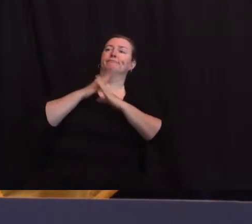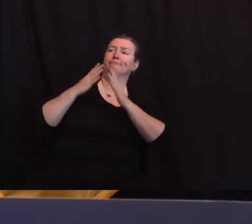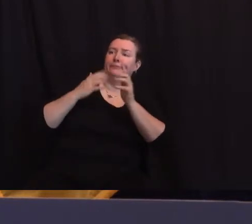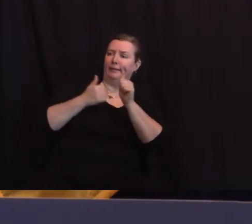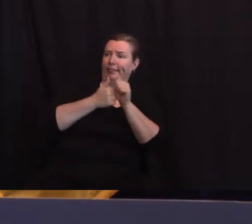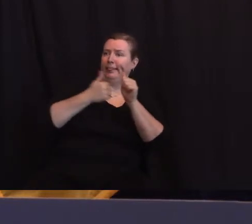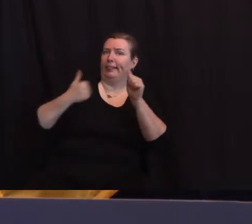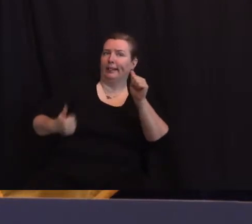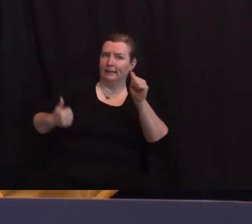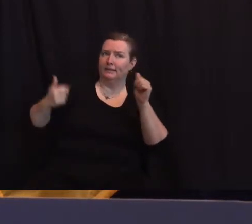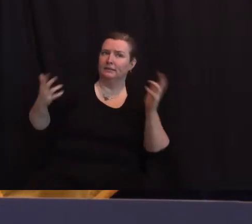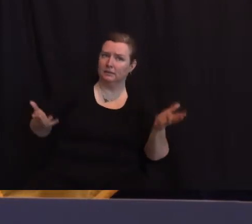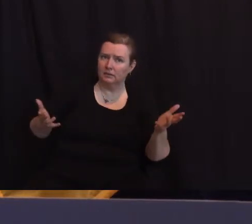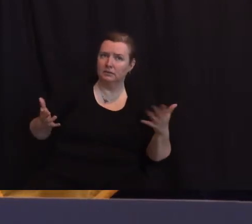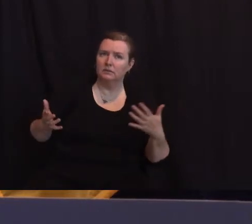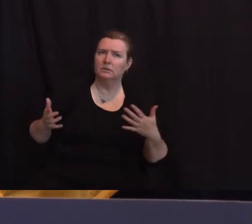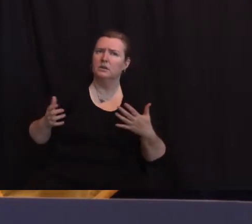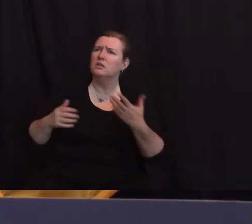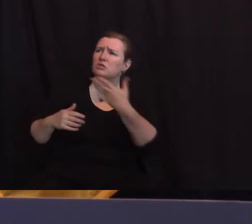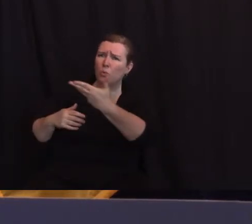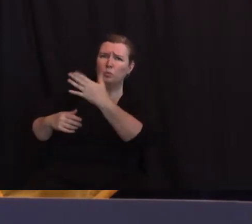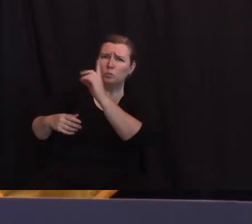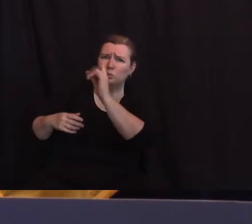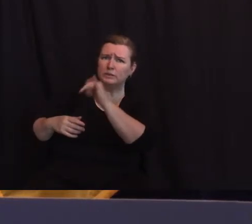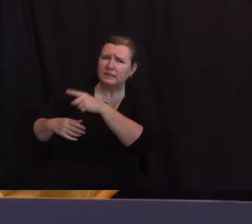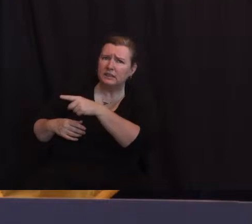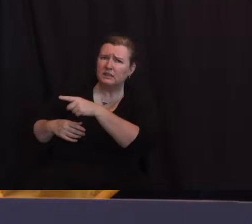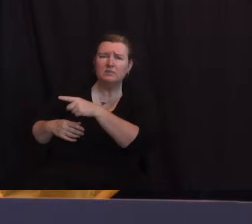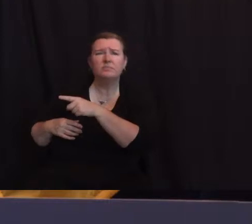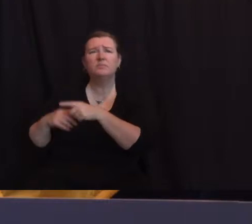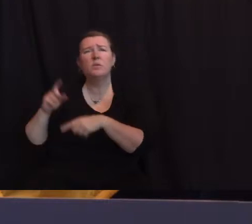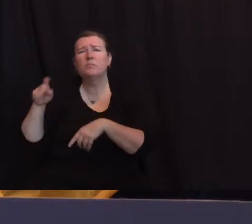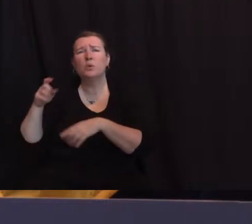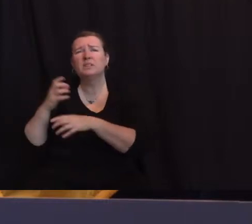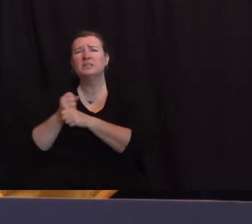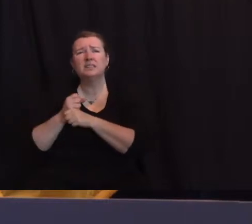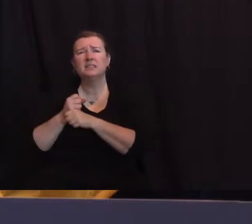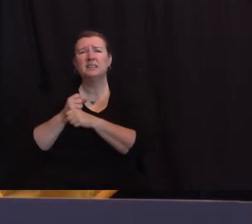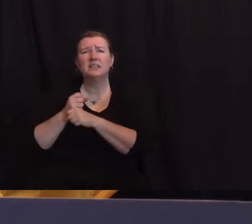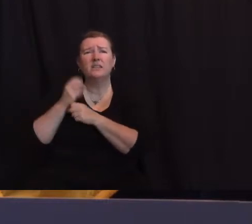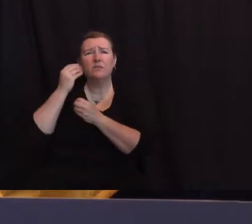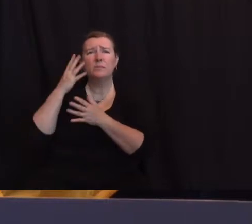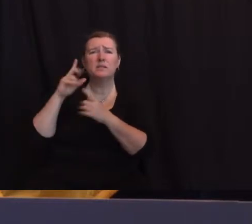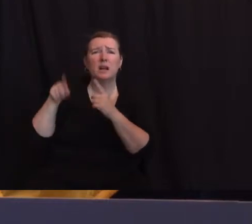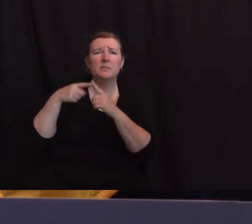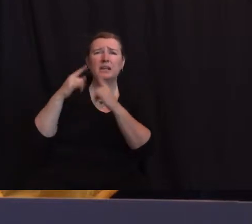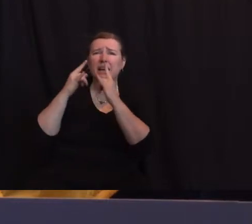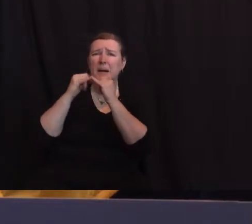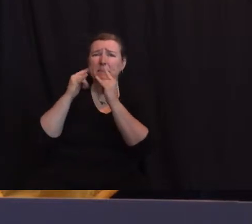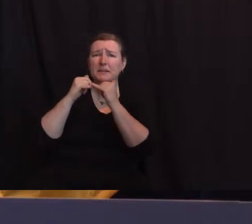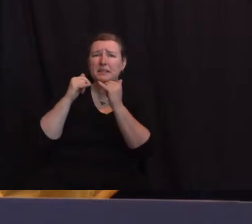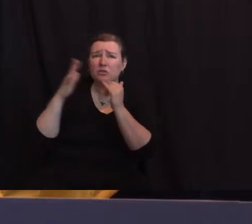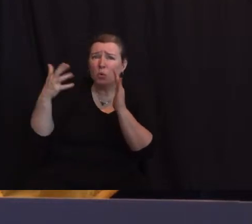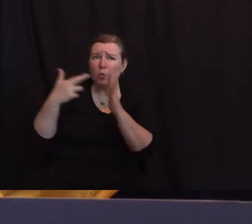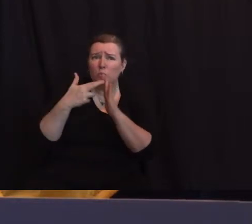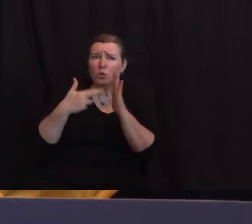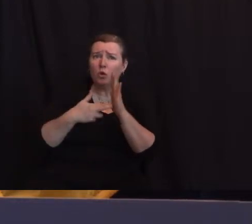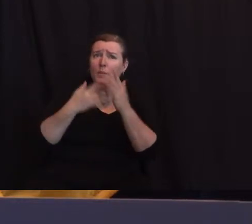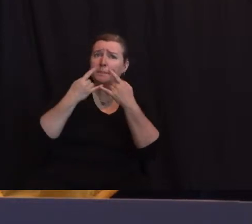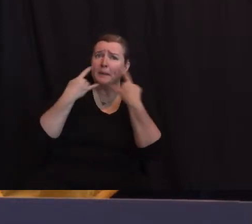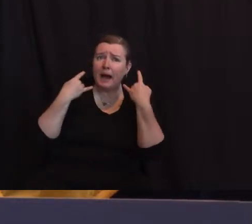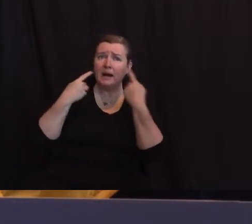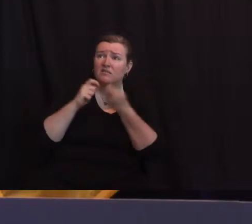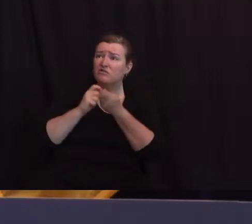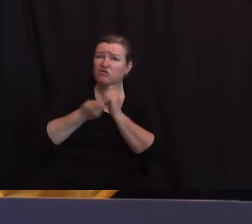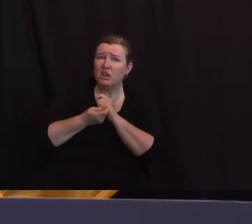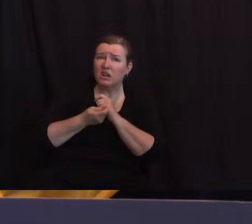Commissioner Persicelli, we were expecting guidance on camps today. Can you tell us what that is? Have you changed the masking mandate? For Dr. Lifshitz, I'd like to ask you,